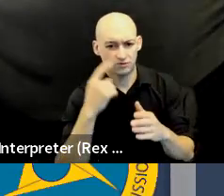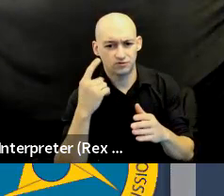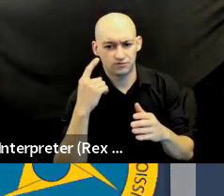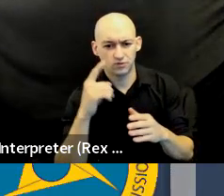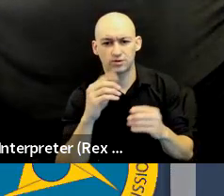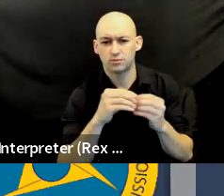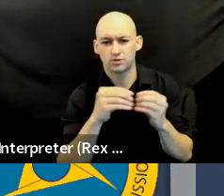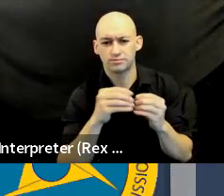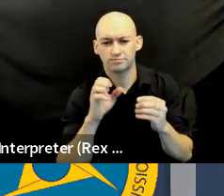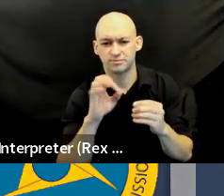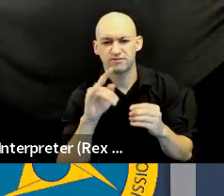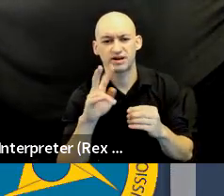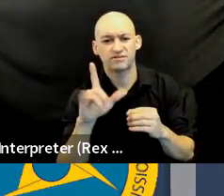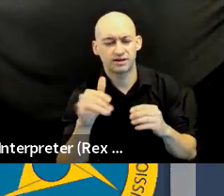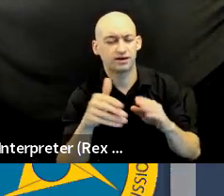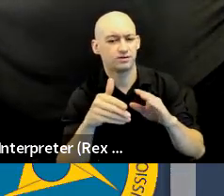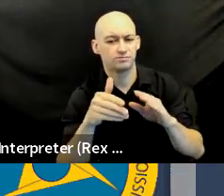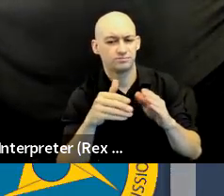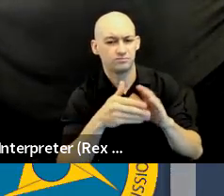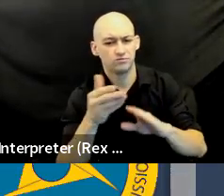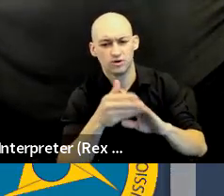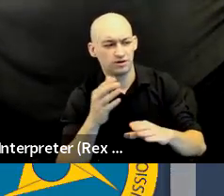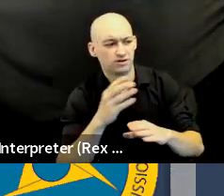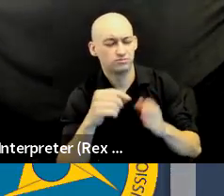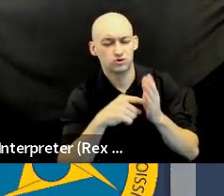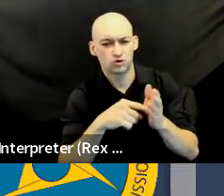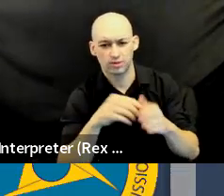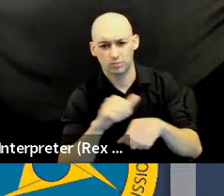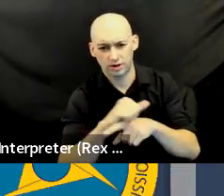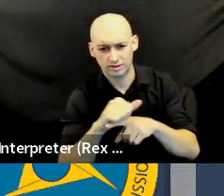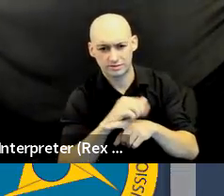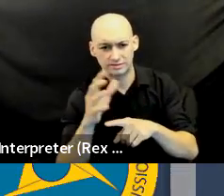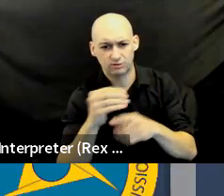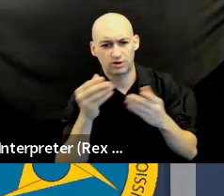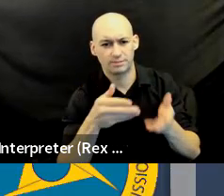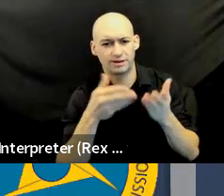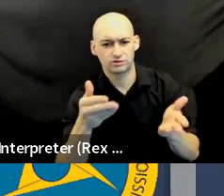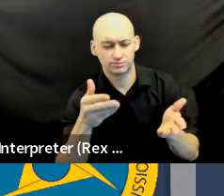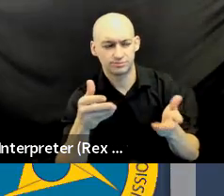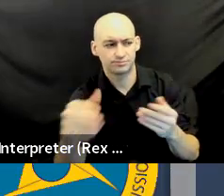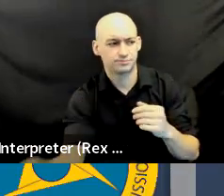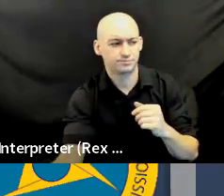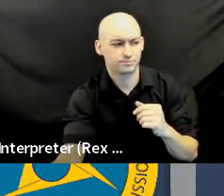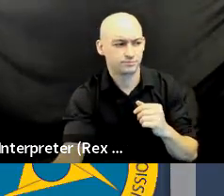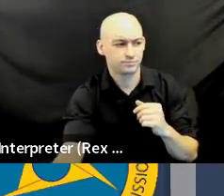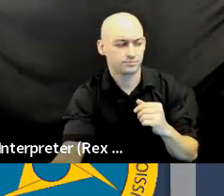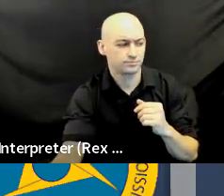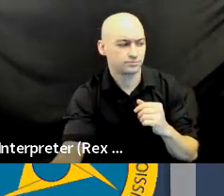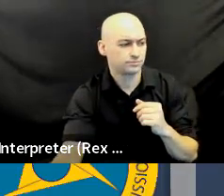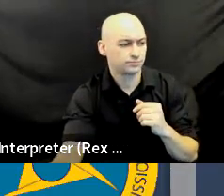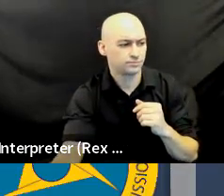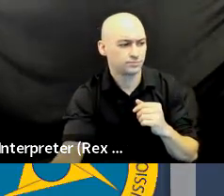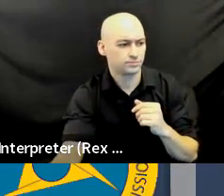effectively and accurately reflect equitable practices in their recommendations. And fifth, the assessment should better account for